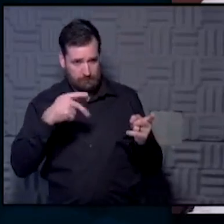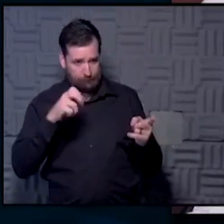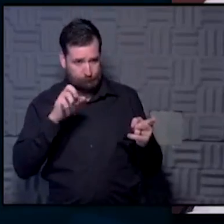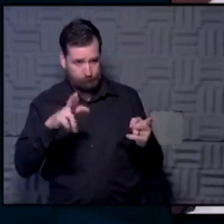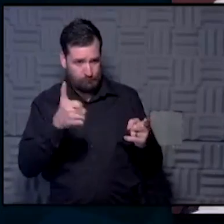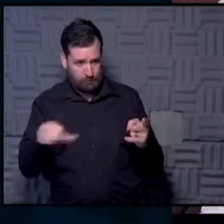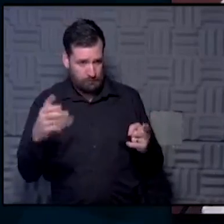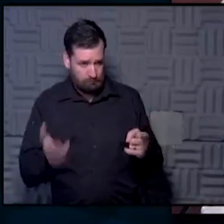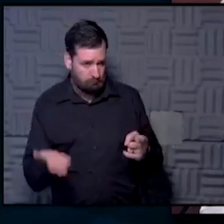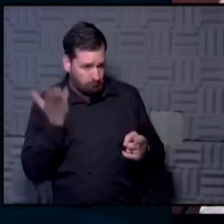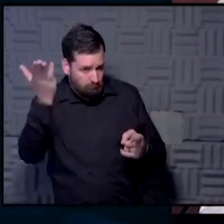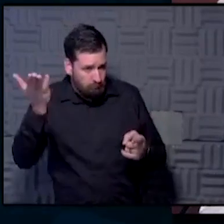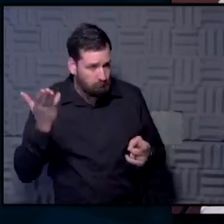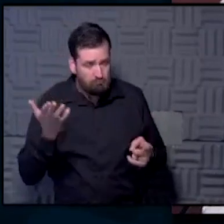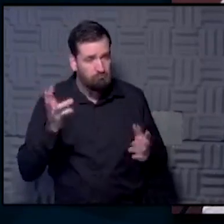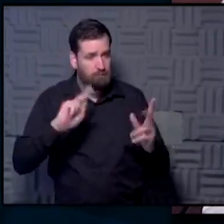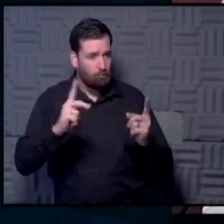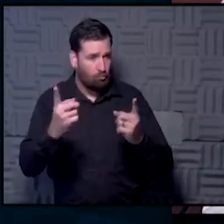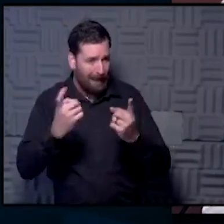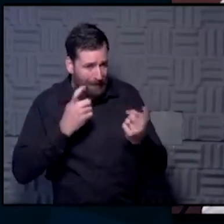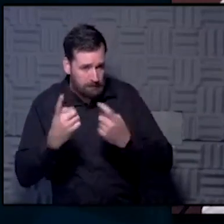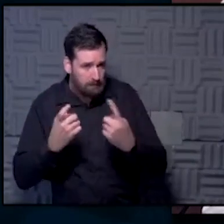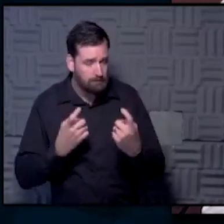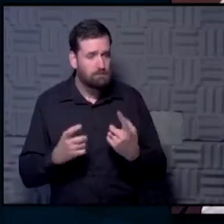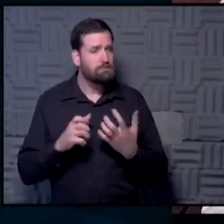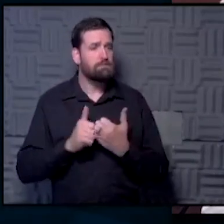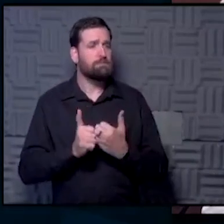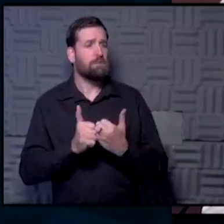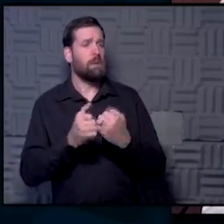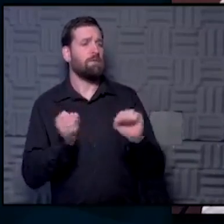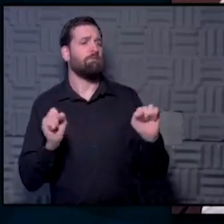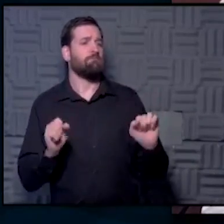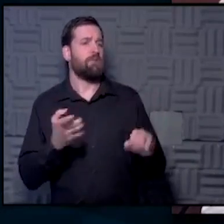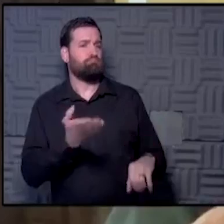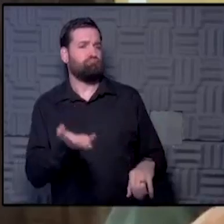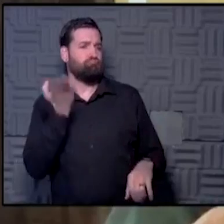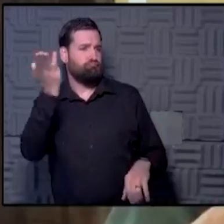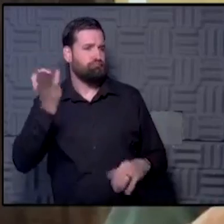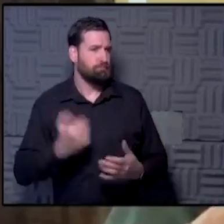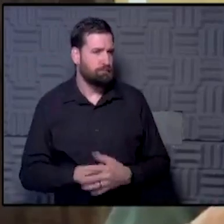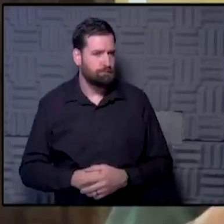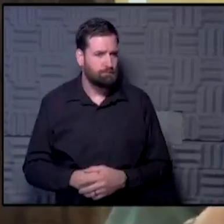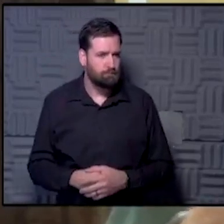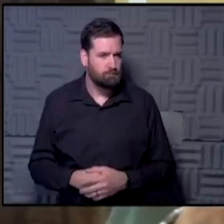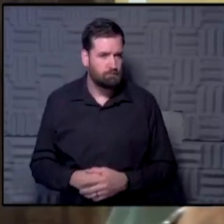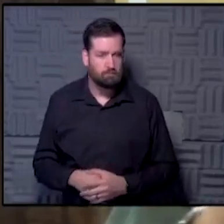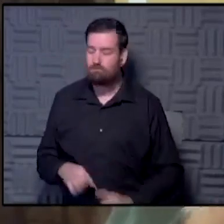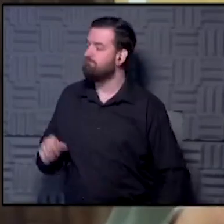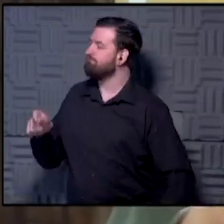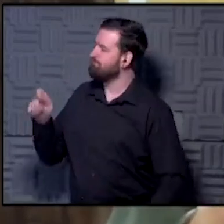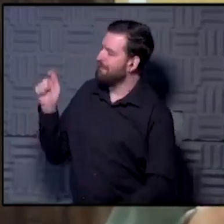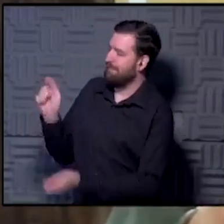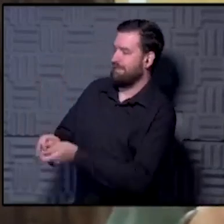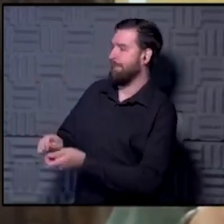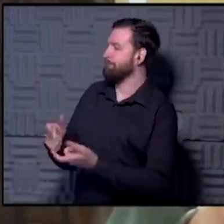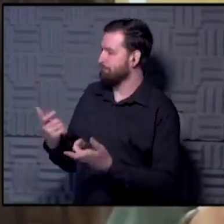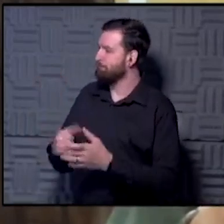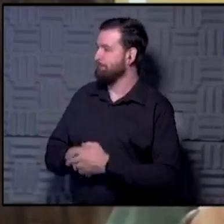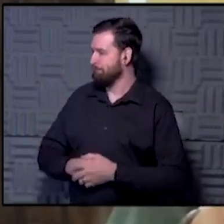that kind of thing? I bet have people come in and asking you, how do I do that safely? What do you say to folks? Yeah, exact same